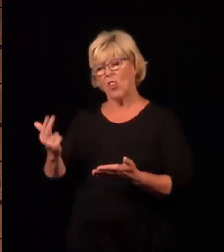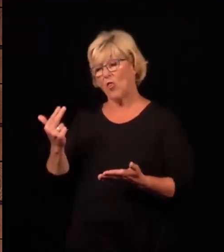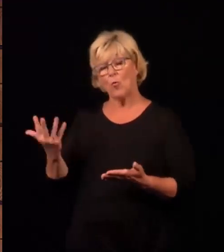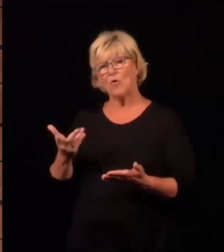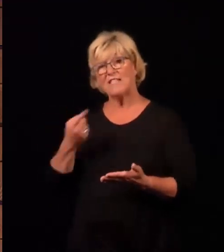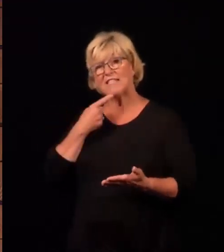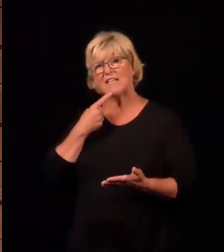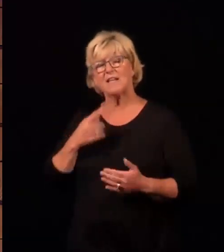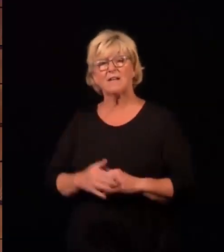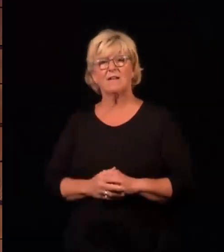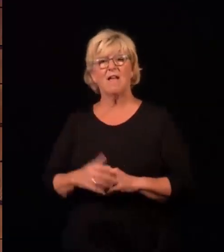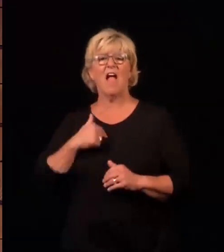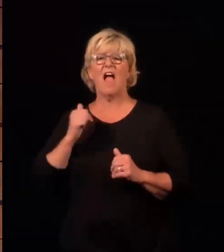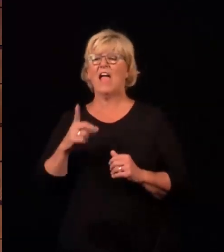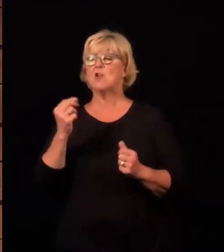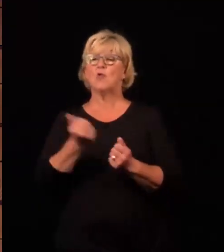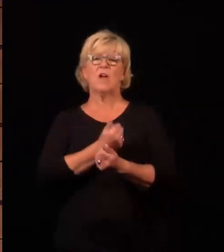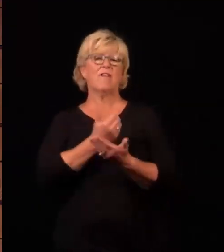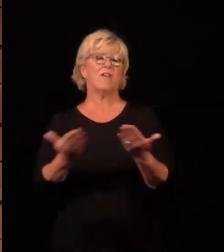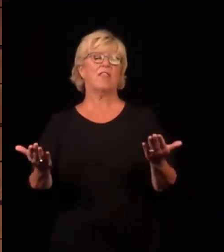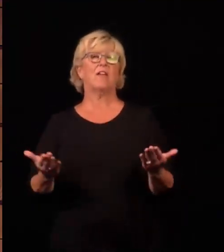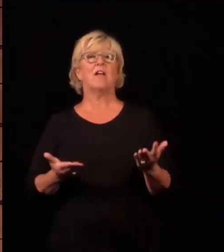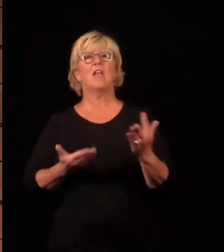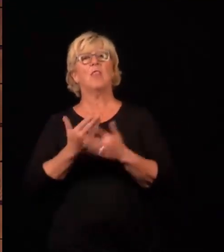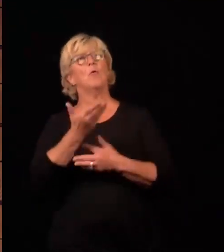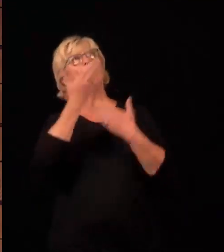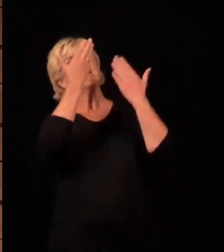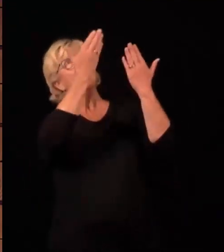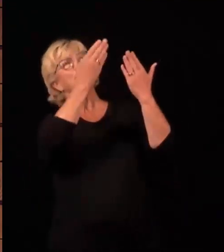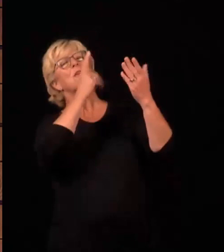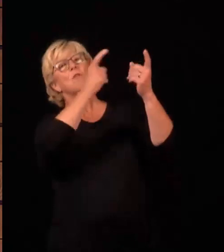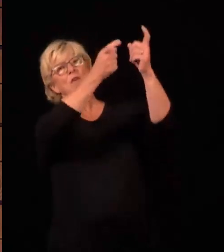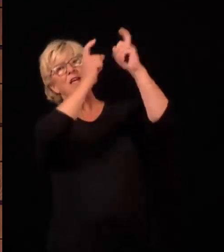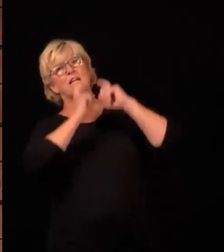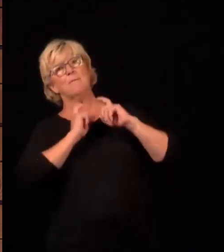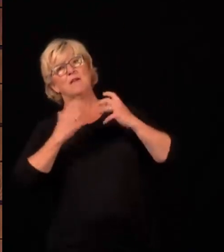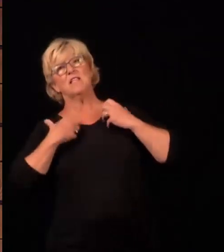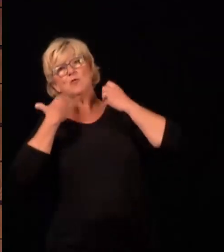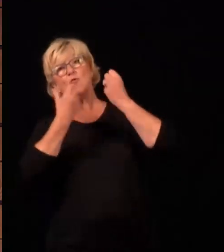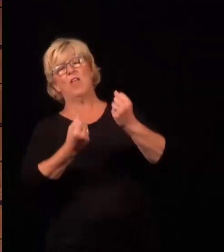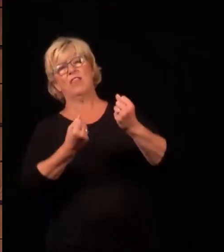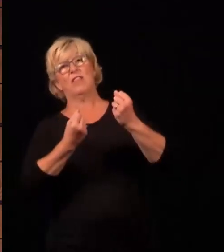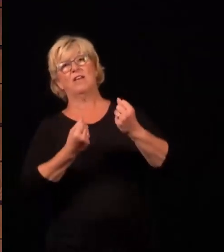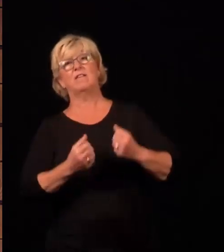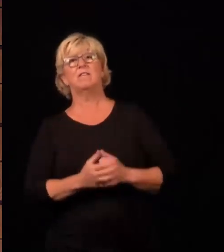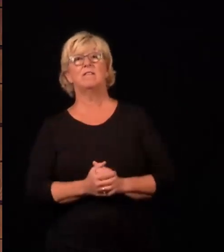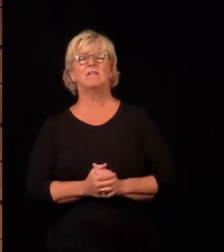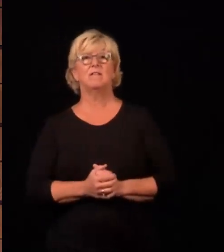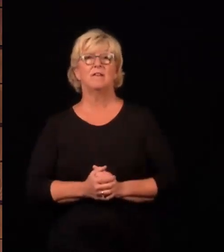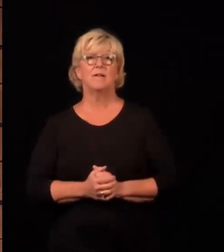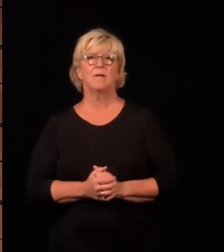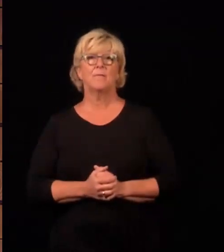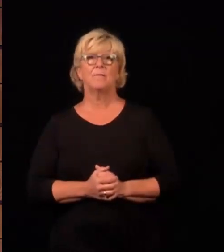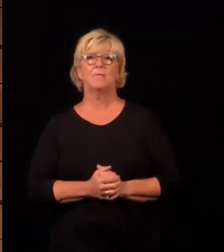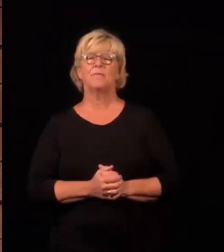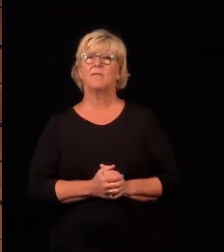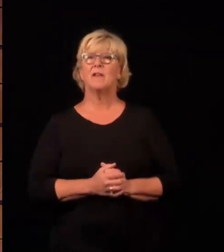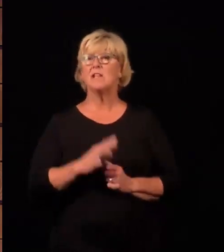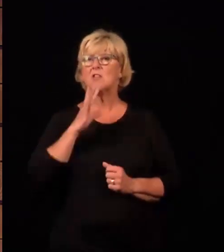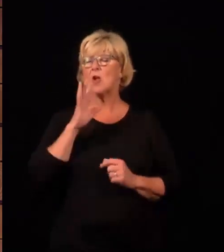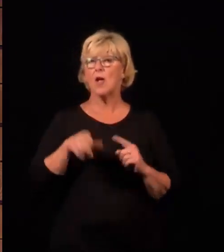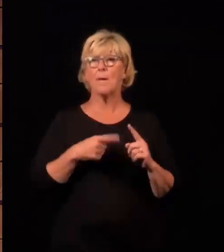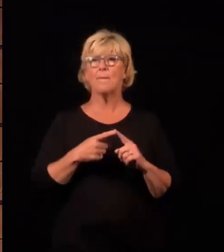says, "I can do everything through him who gives me strength." He's talking